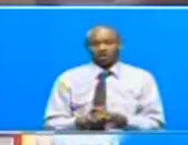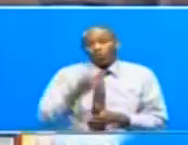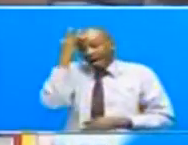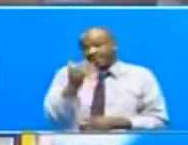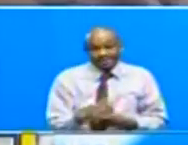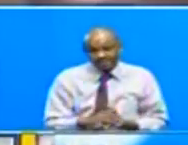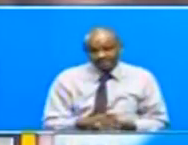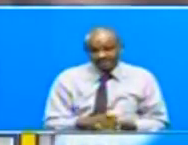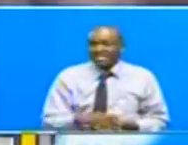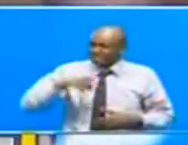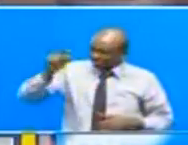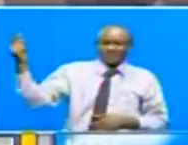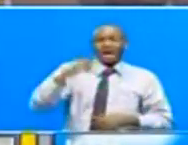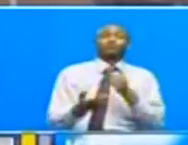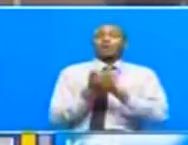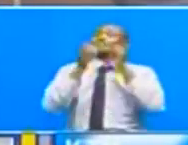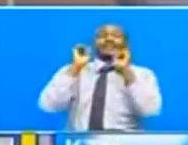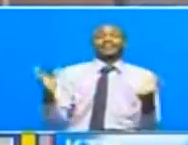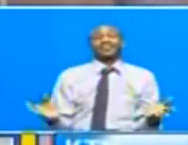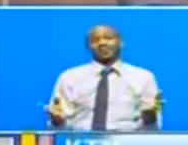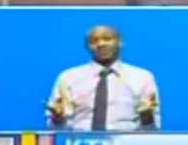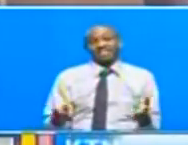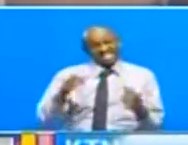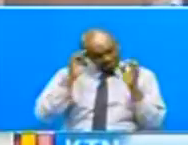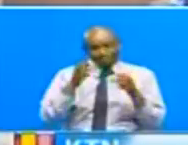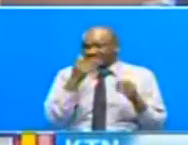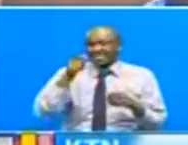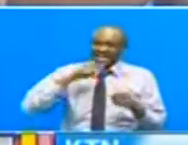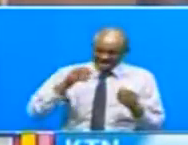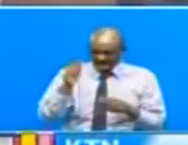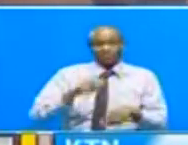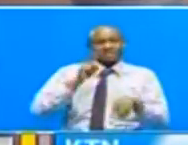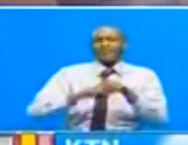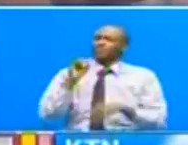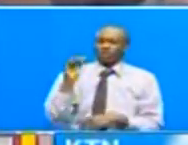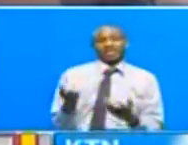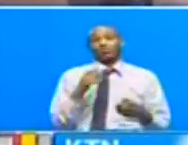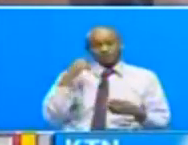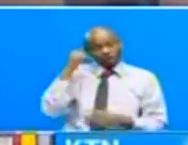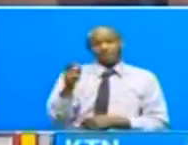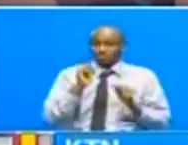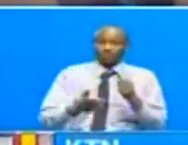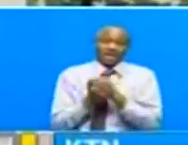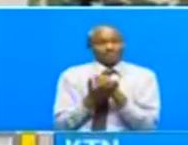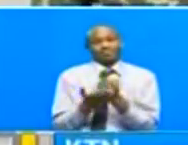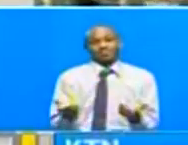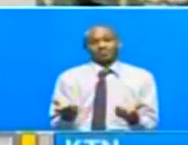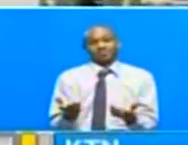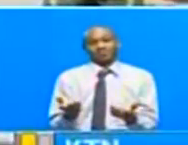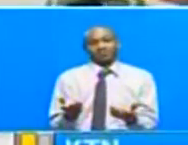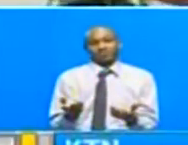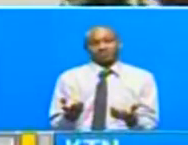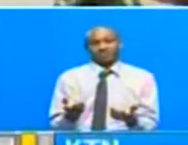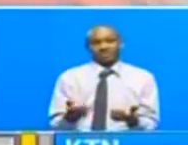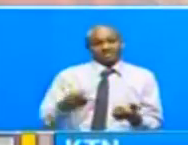Manake hawakuji kusaidia chochote. Wangekuja saa hizo tuliwaita. Angalau wangesaidia mahali.